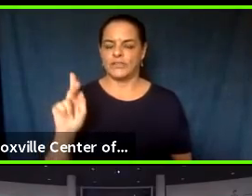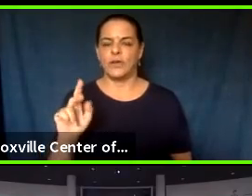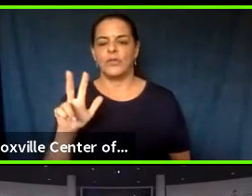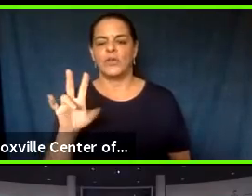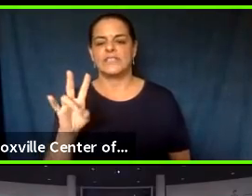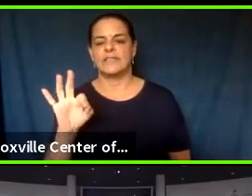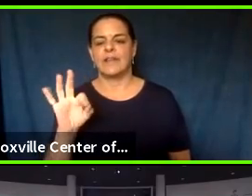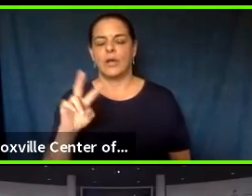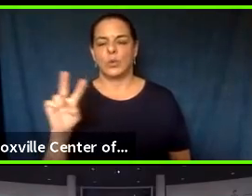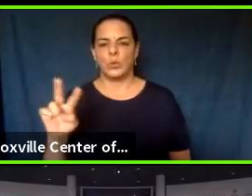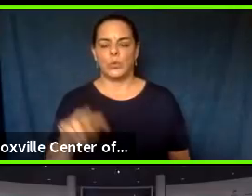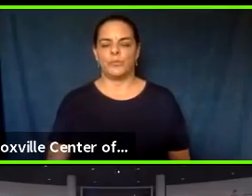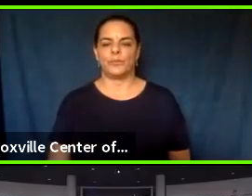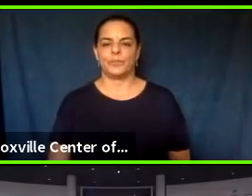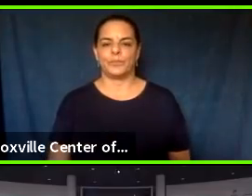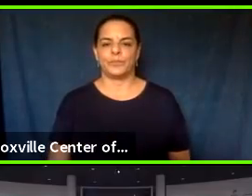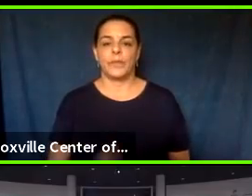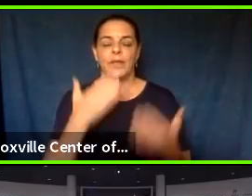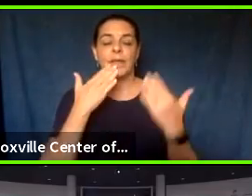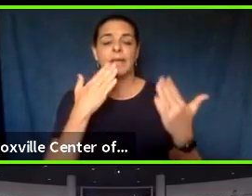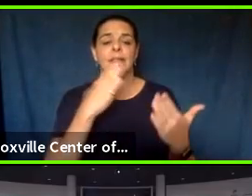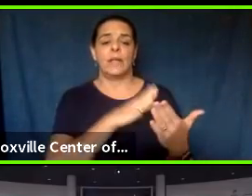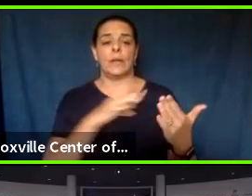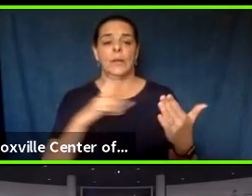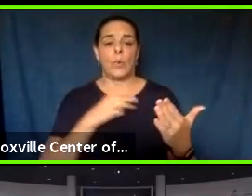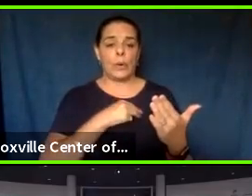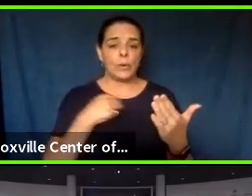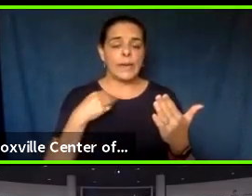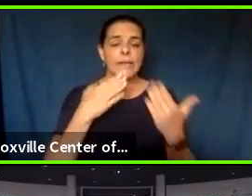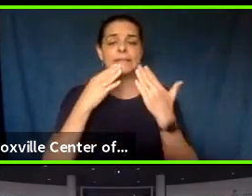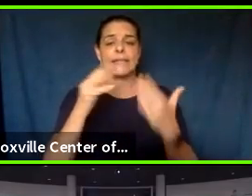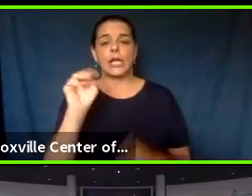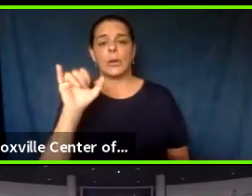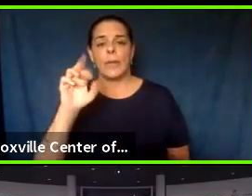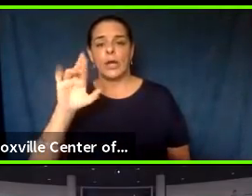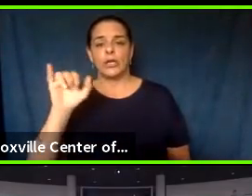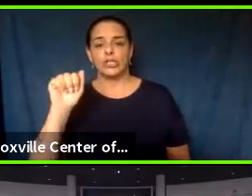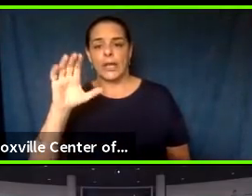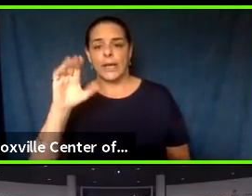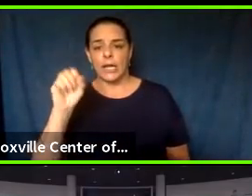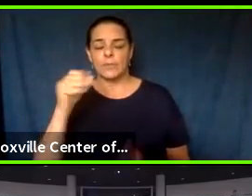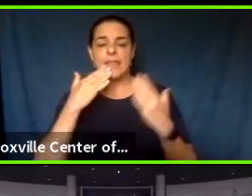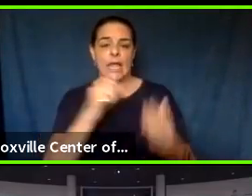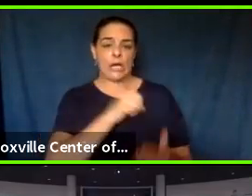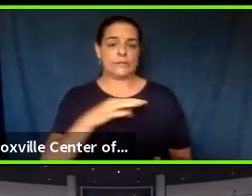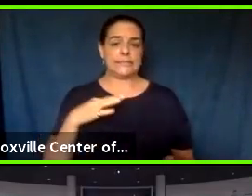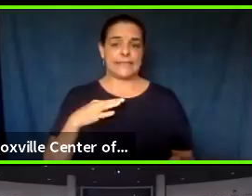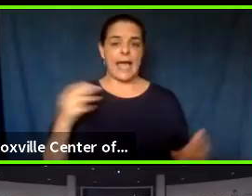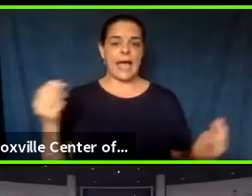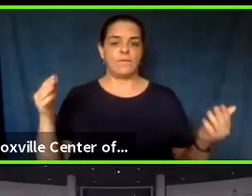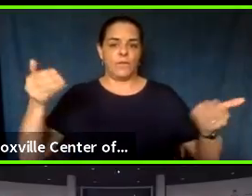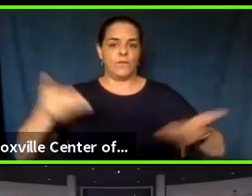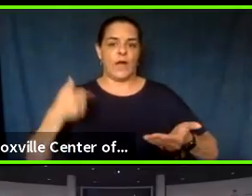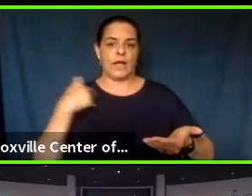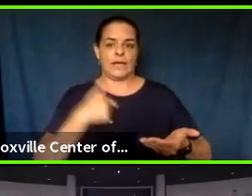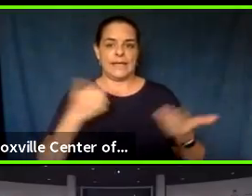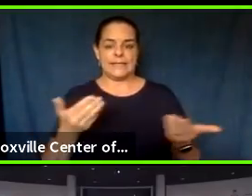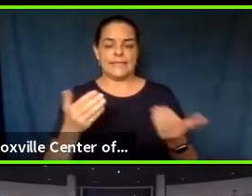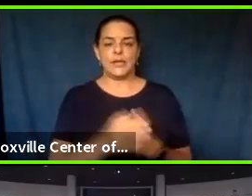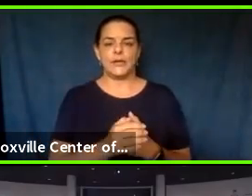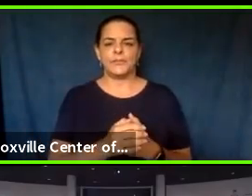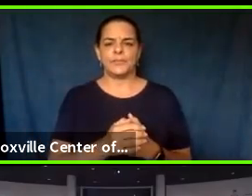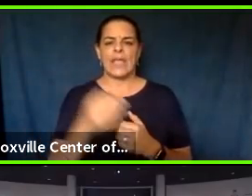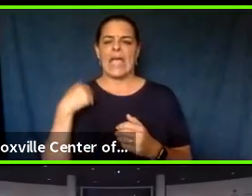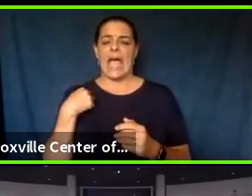37922. Thank you, board members. Thank you, Mayor Jacobs. Thank you, staff, for having us here. I come at this from a